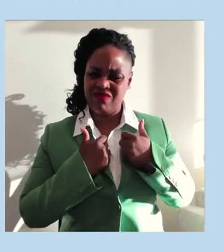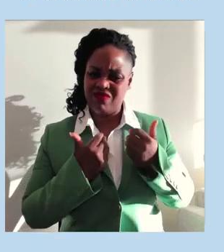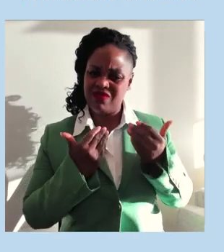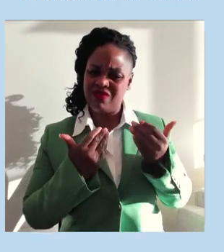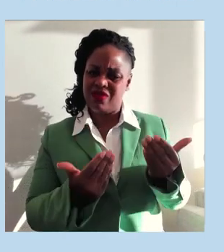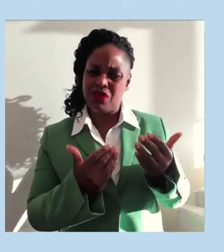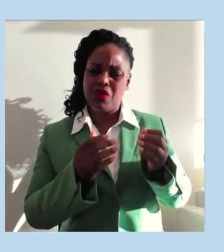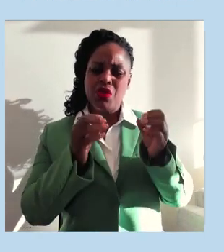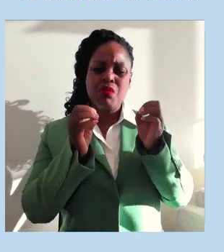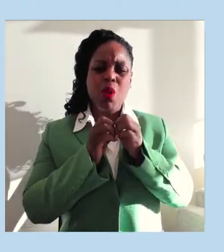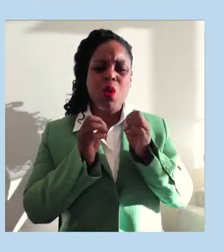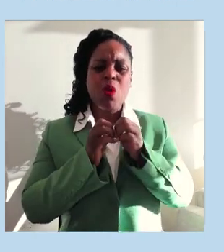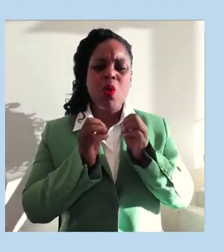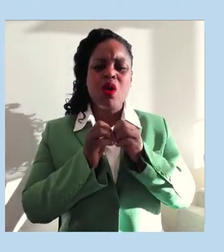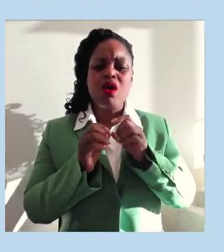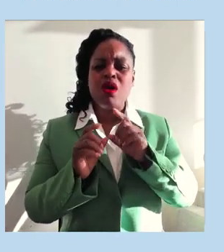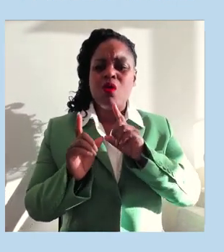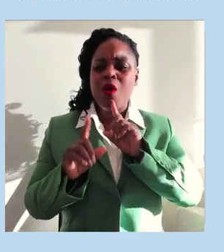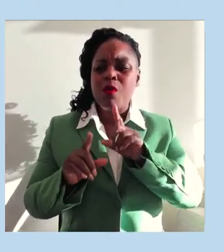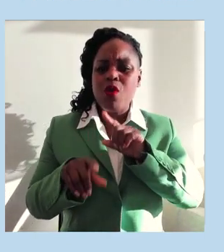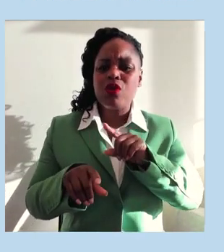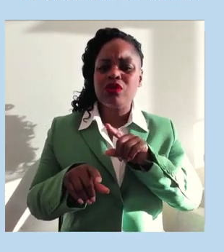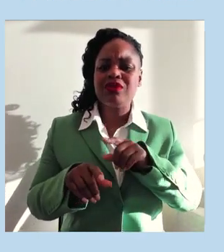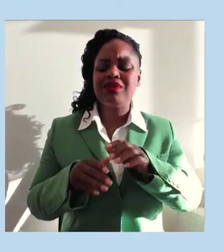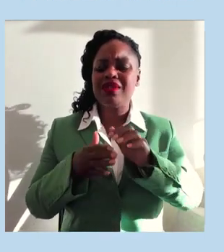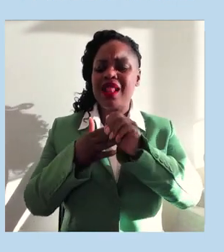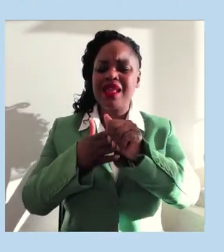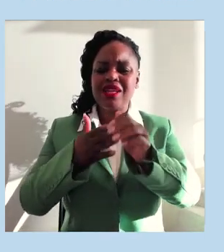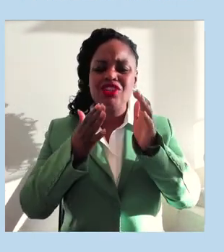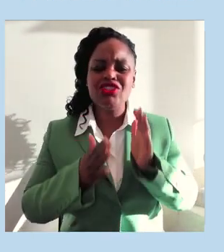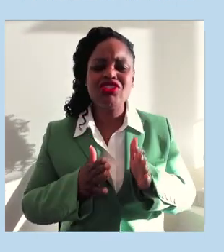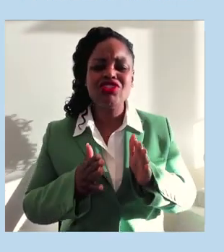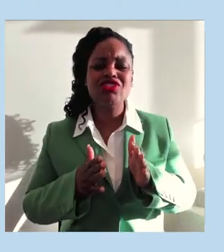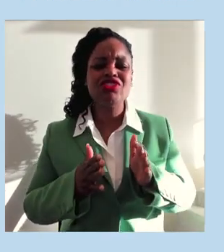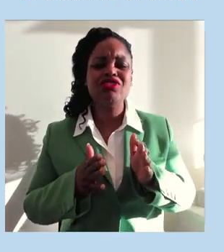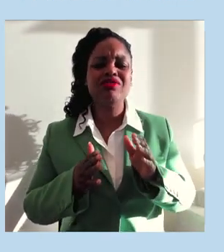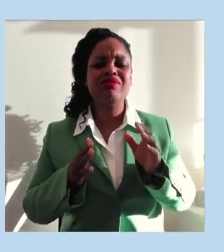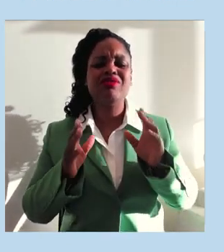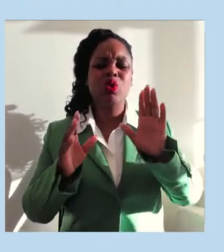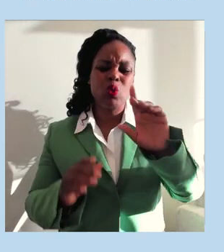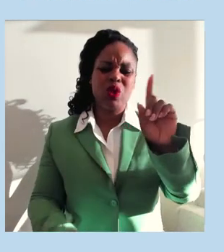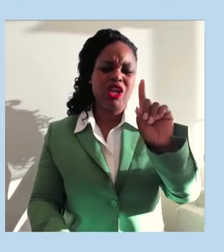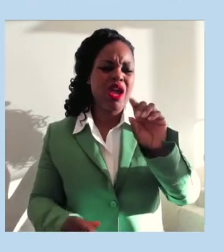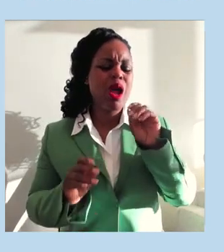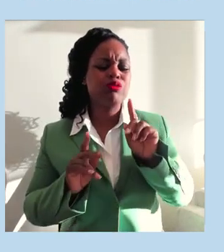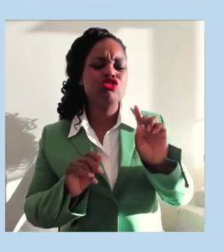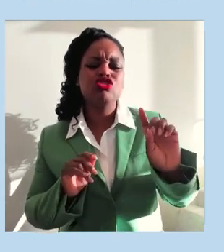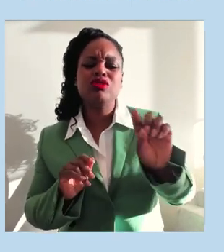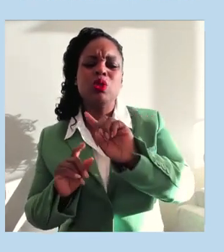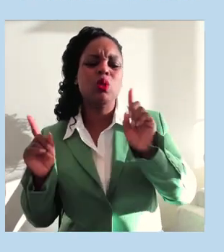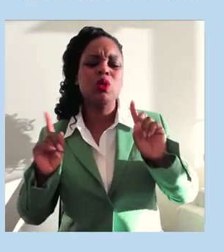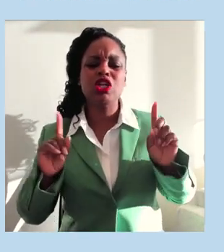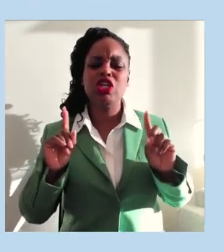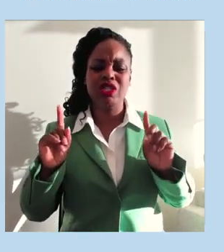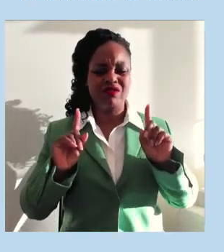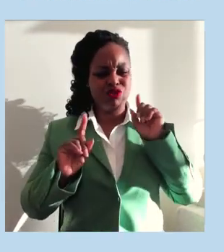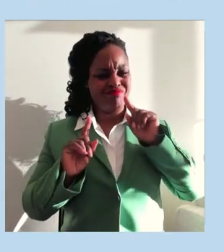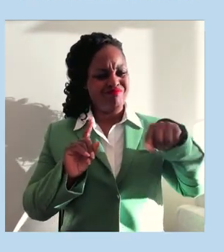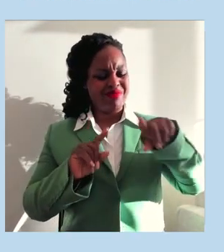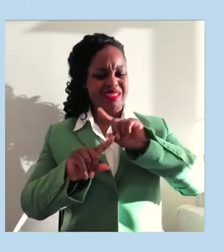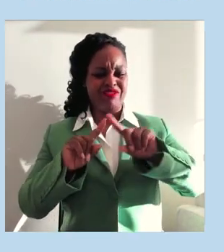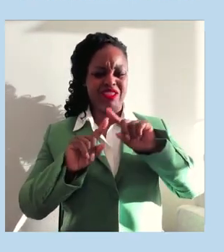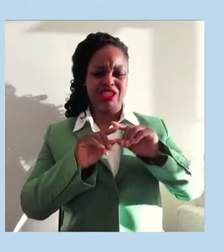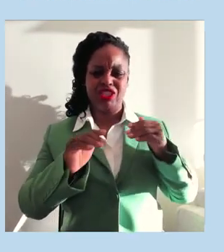creating partnerships and opportunities for intergenerational dialogue and real power sharing is crucial for their successful